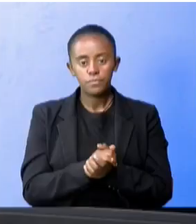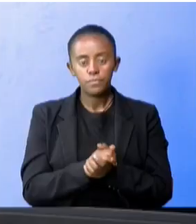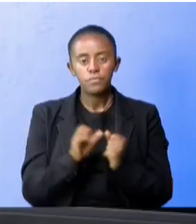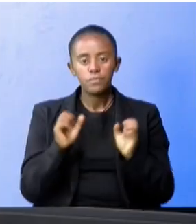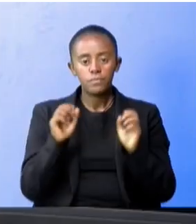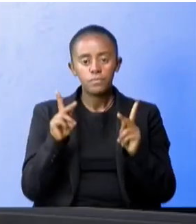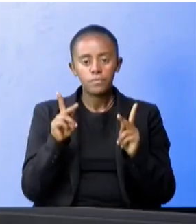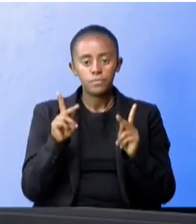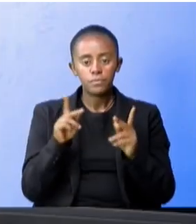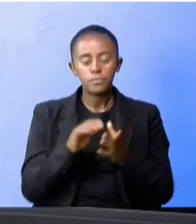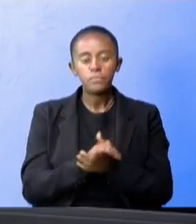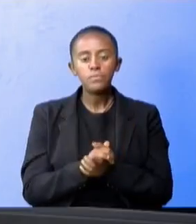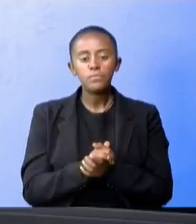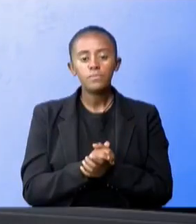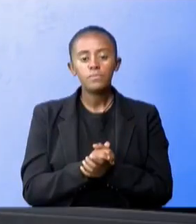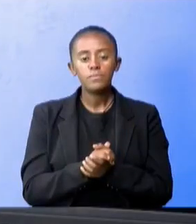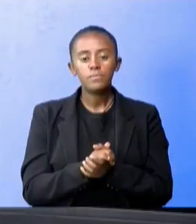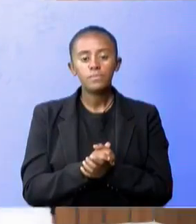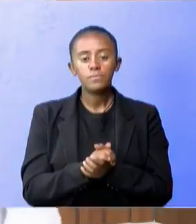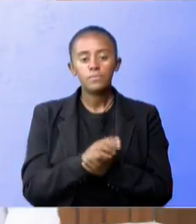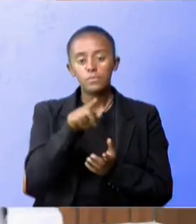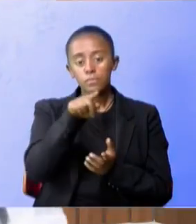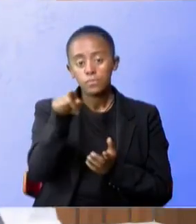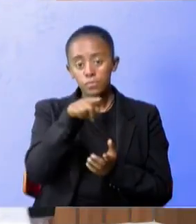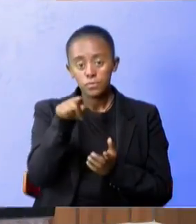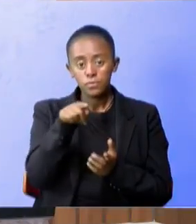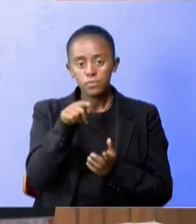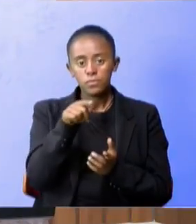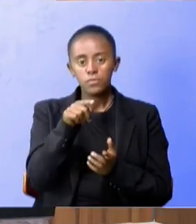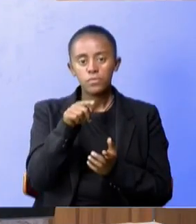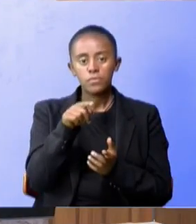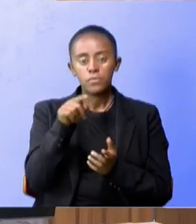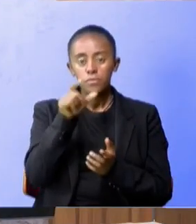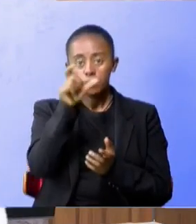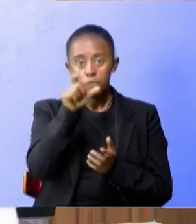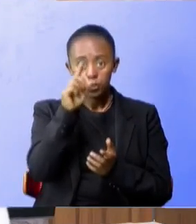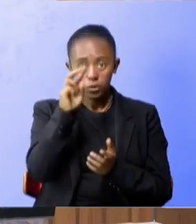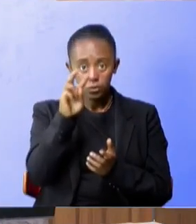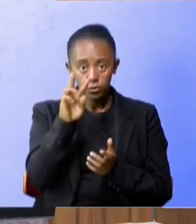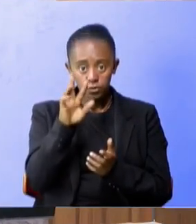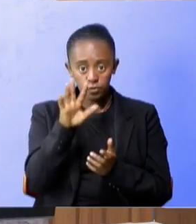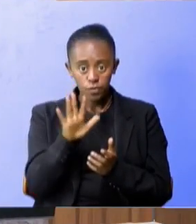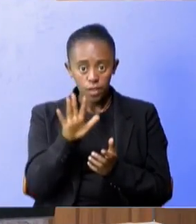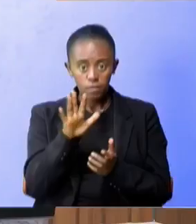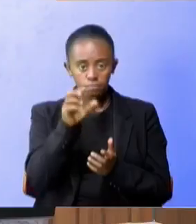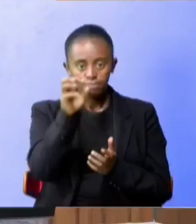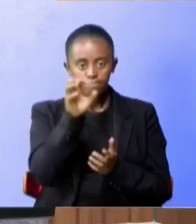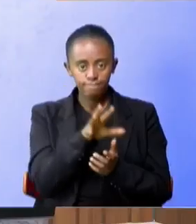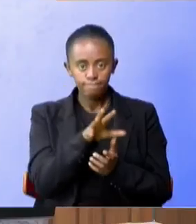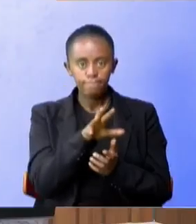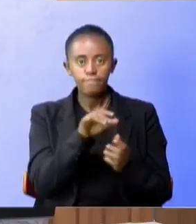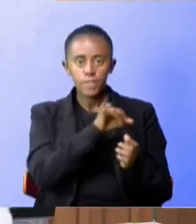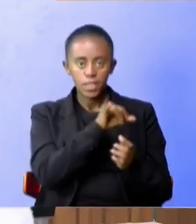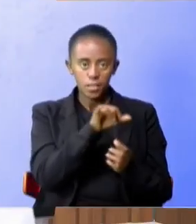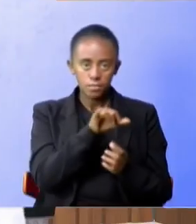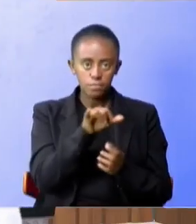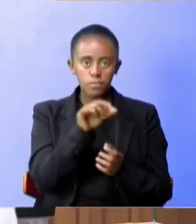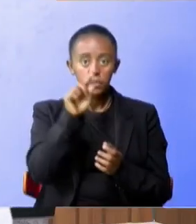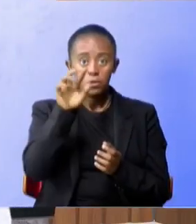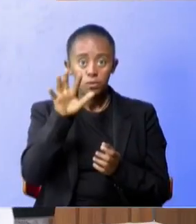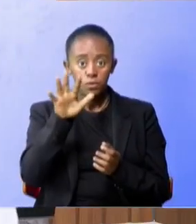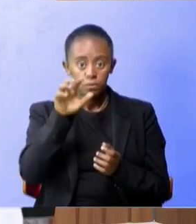Okay. So you're going to match these words. You're going to put them here and